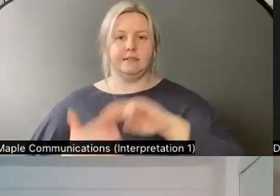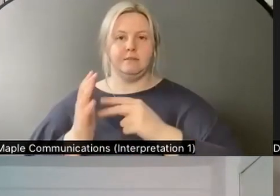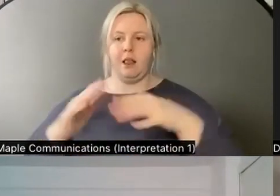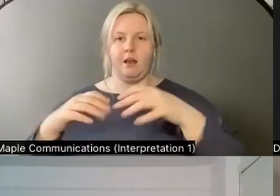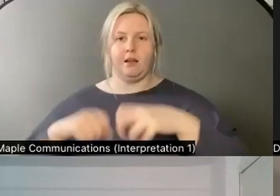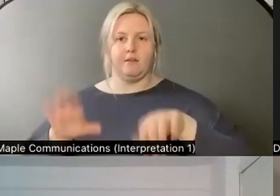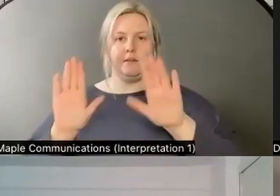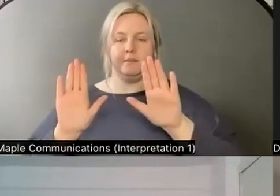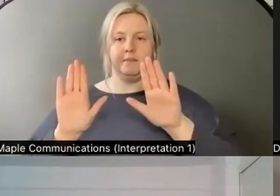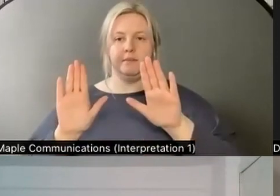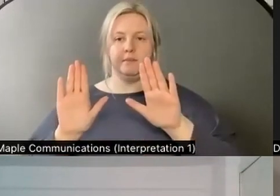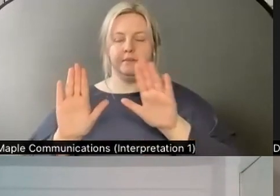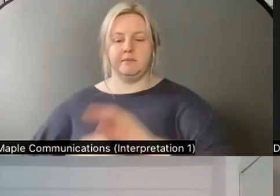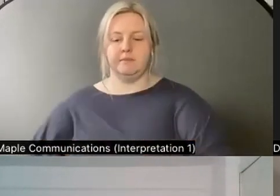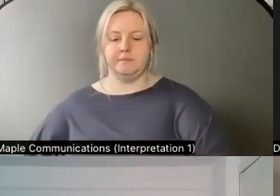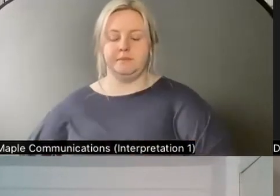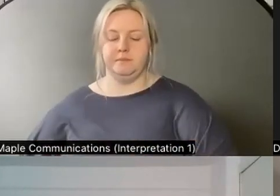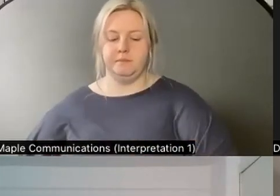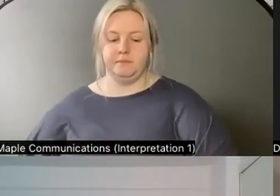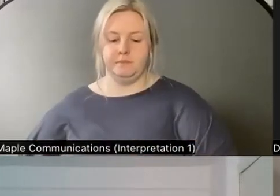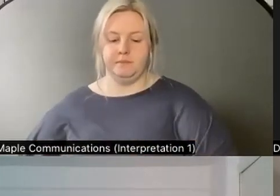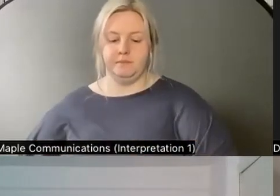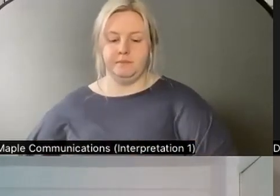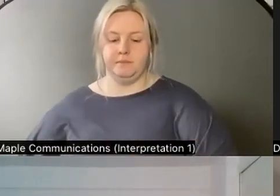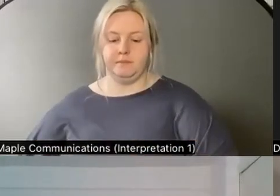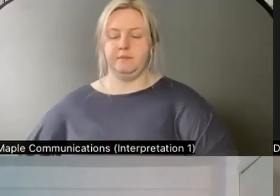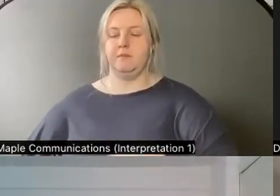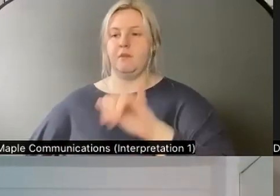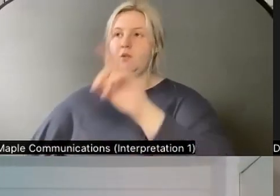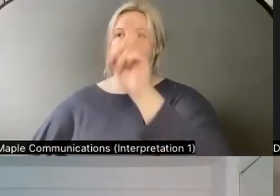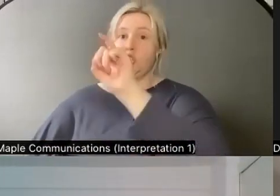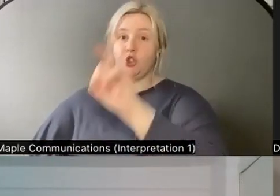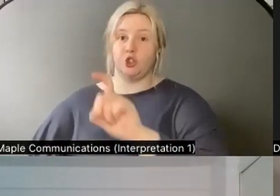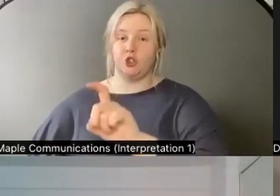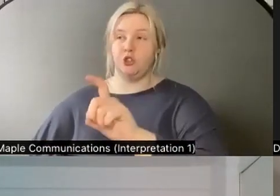Although what I said I would spray paint on Parliament Hill is that